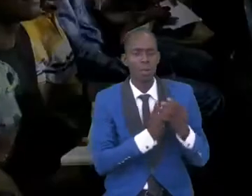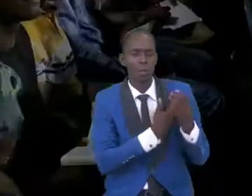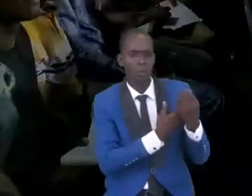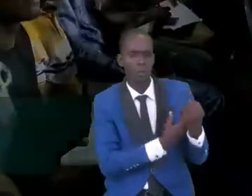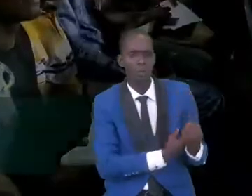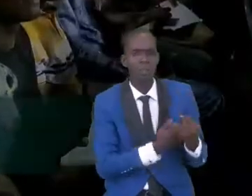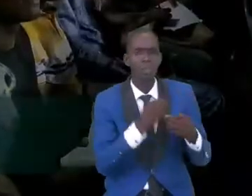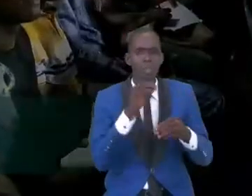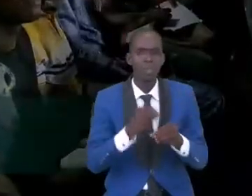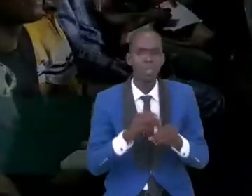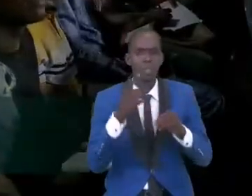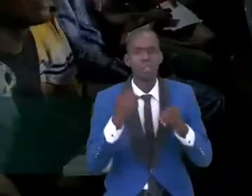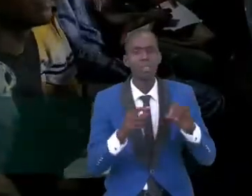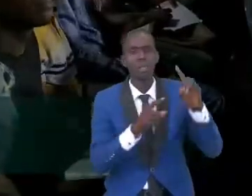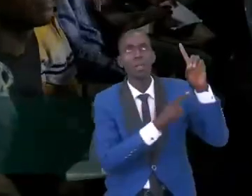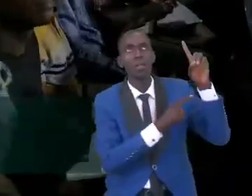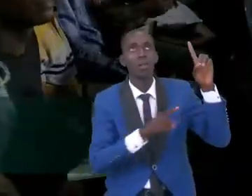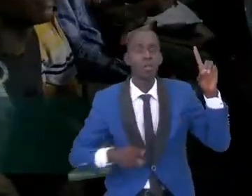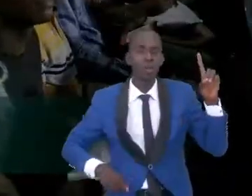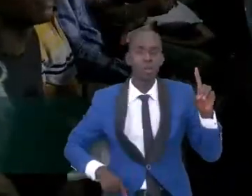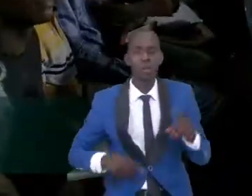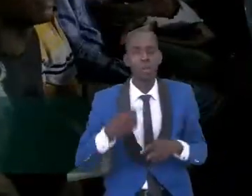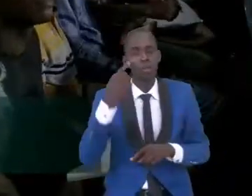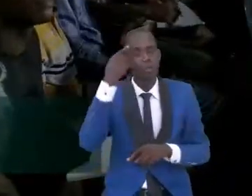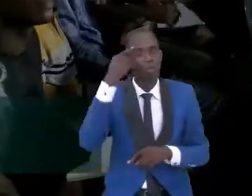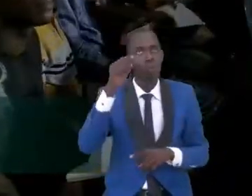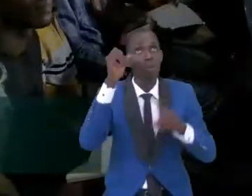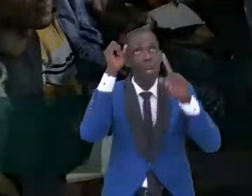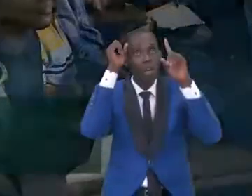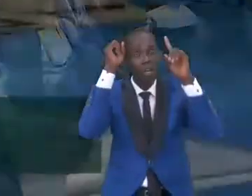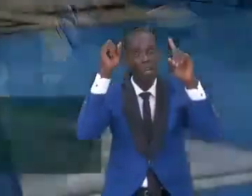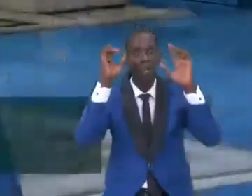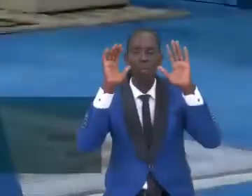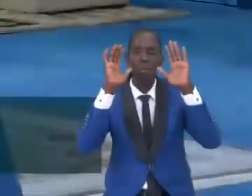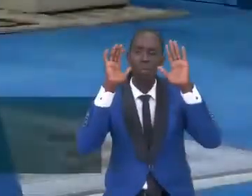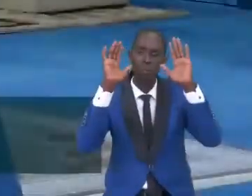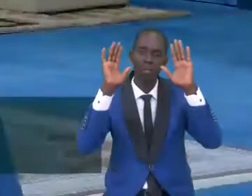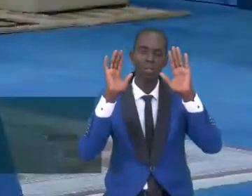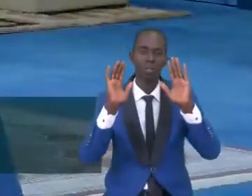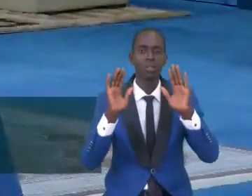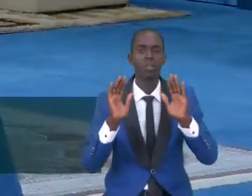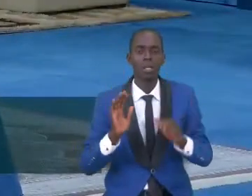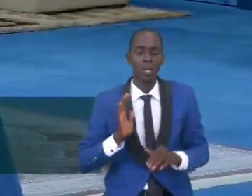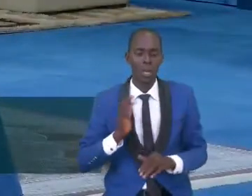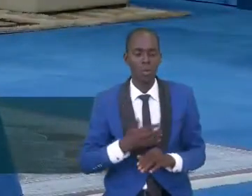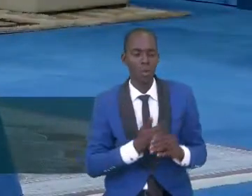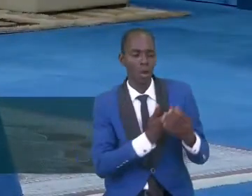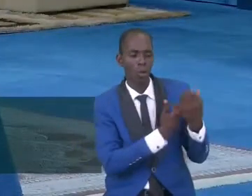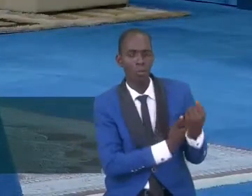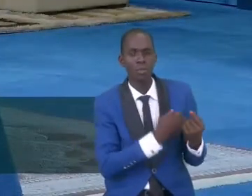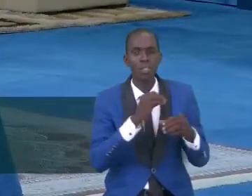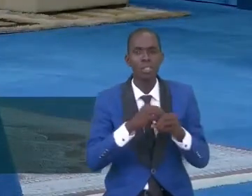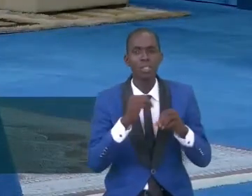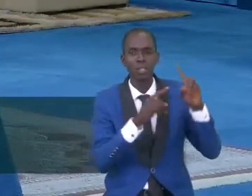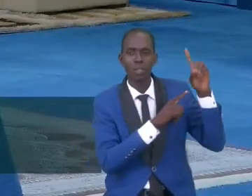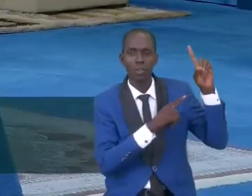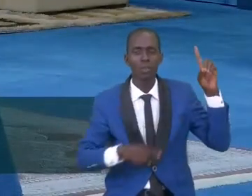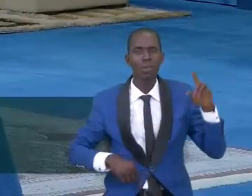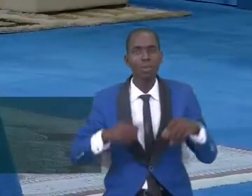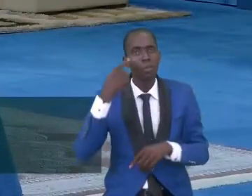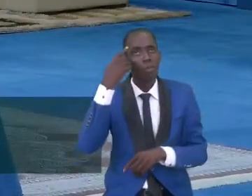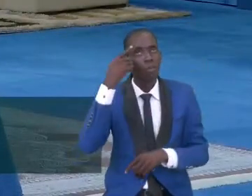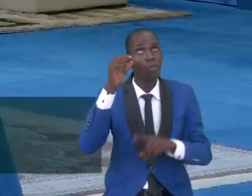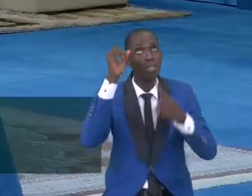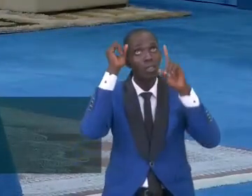in the Lord for his wonders. Our confidence in the Lord for his wonders.